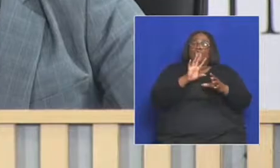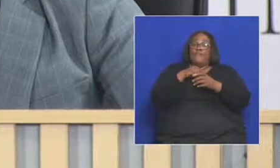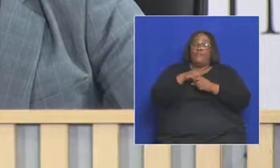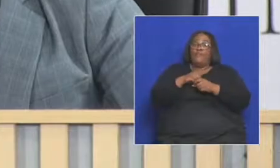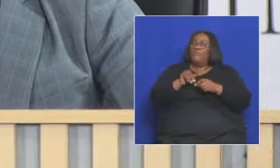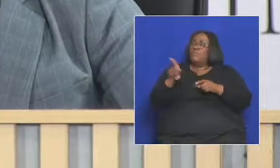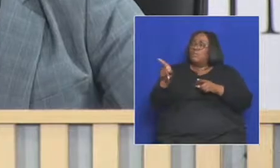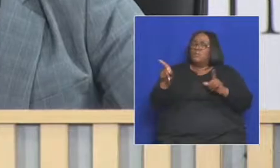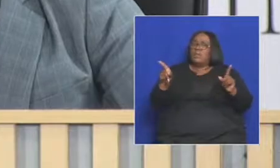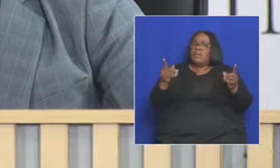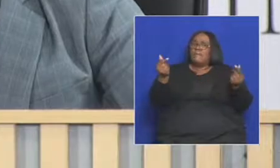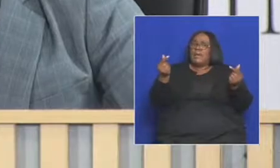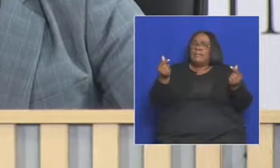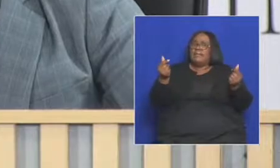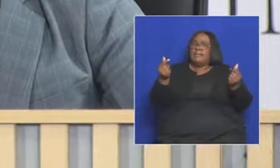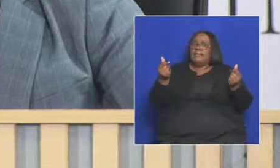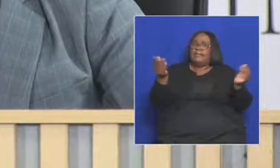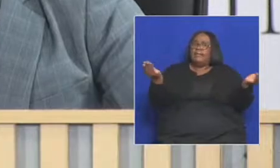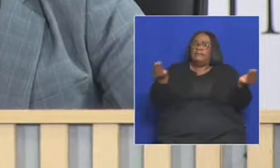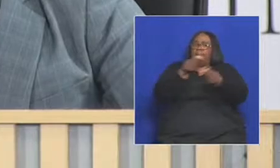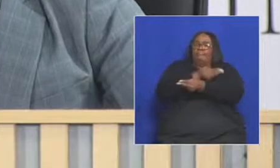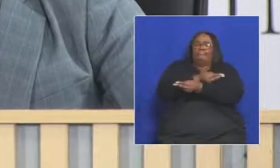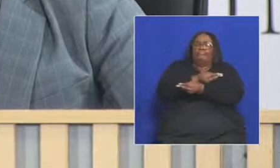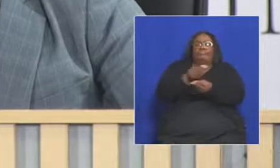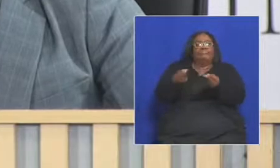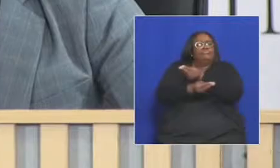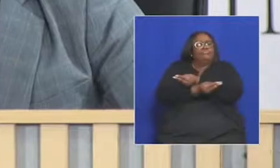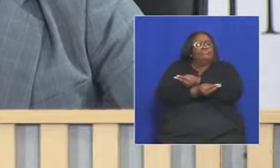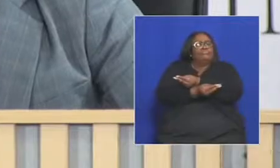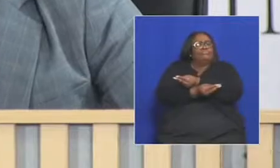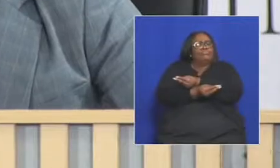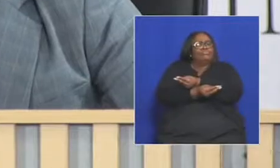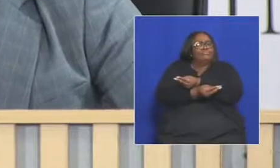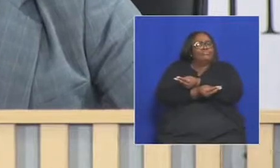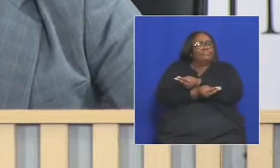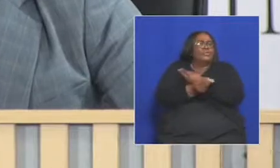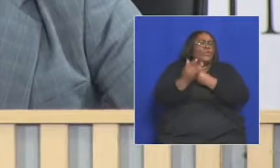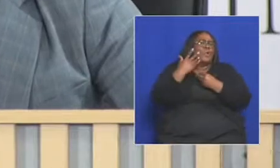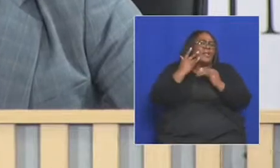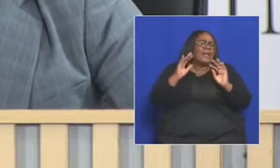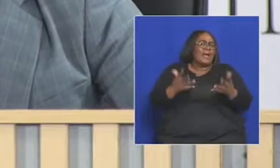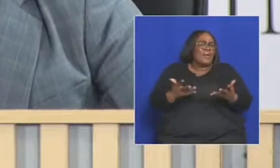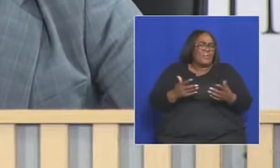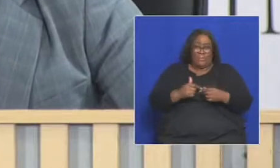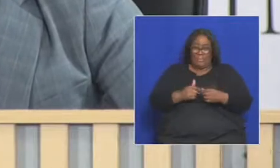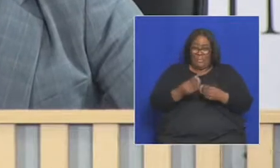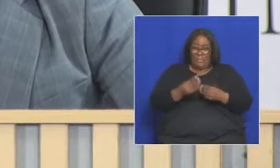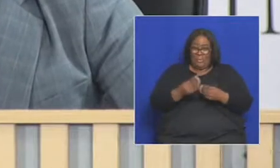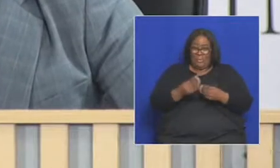so, when and under what circumstances? Exchange of money? Yes.